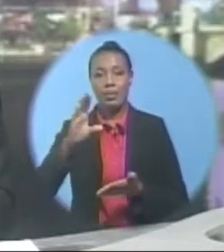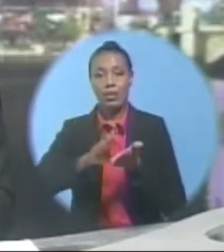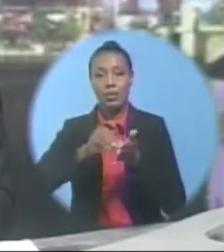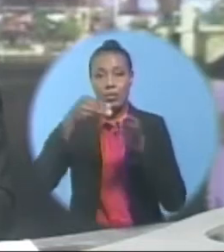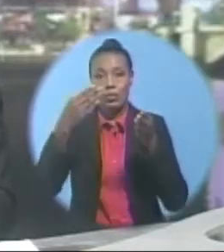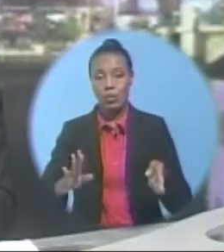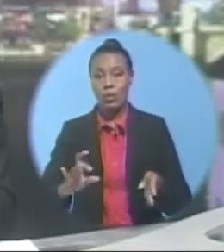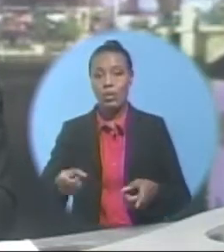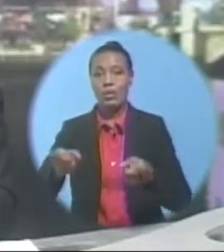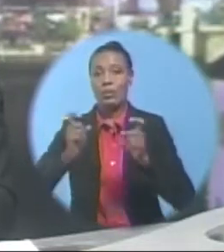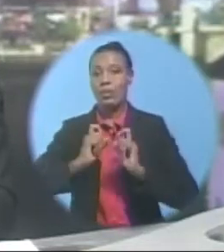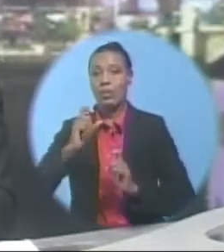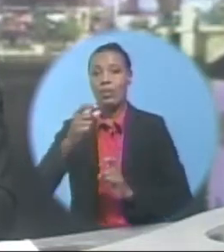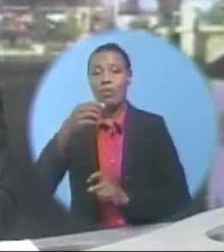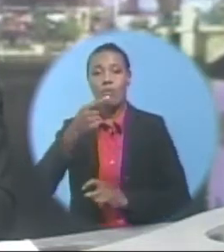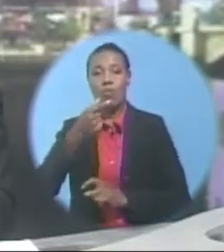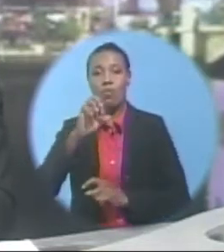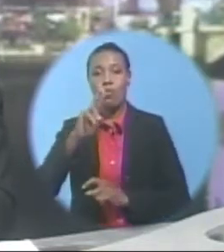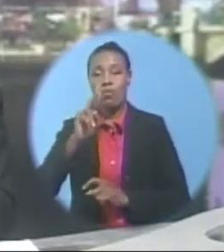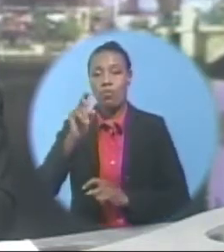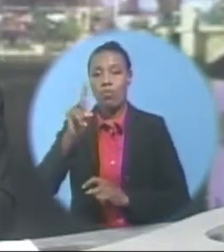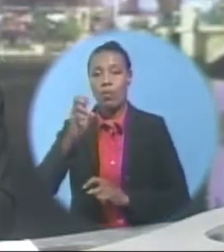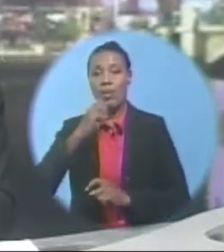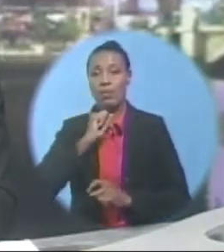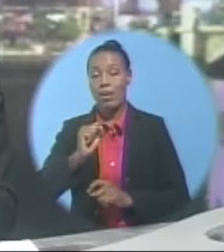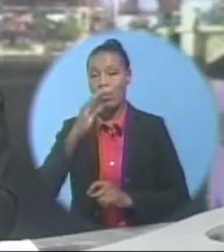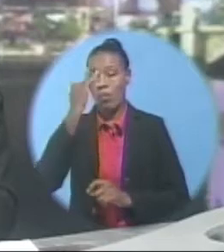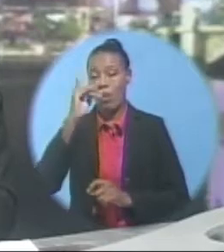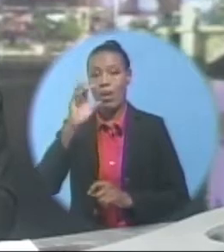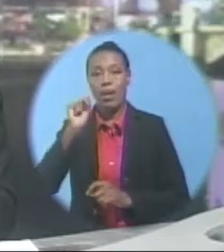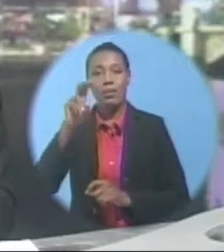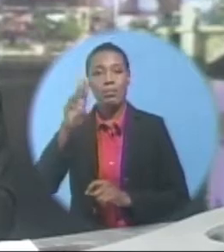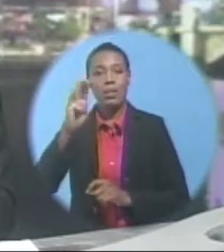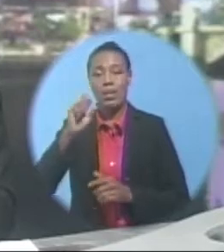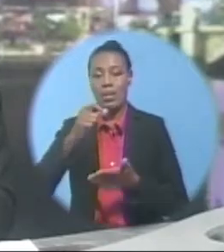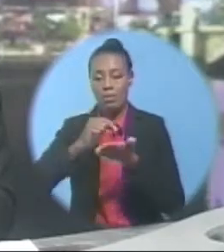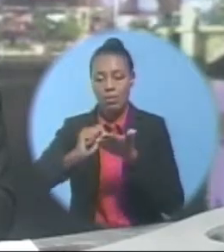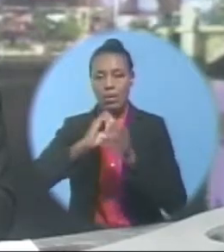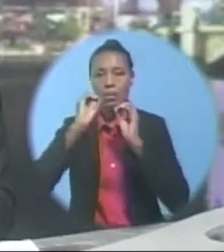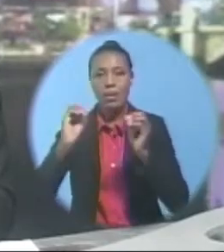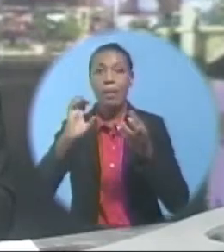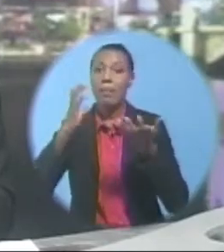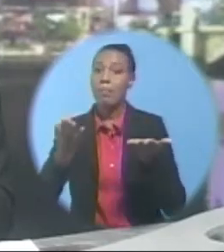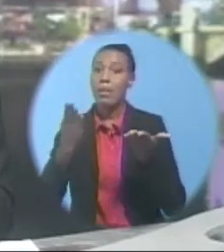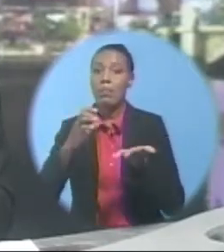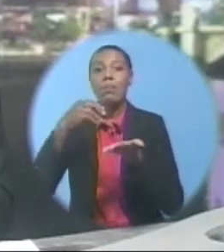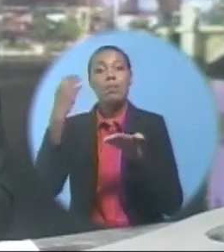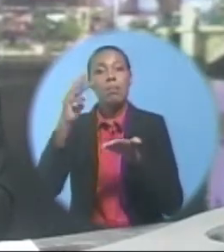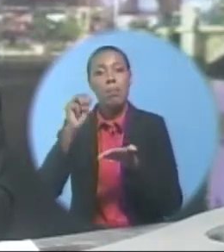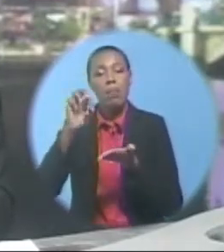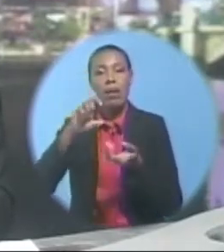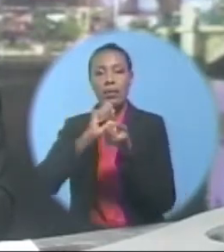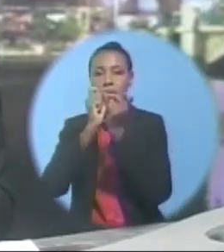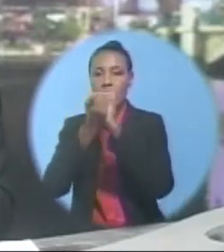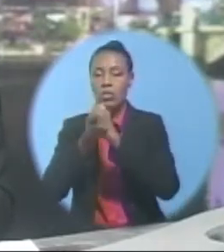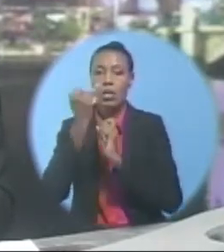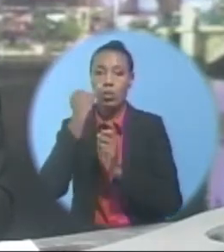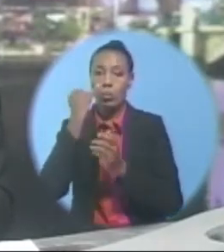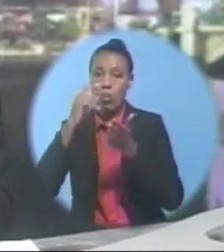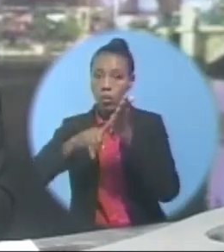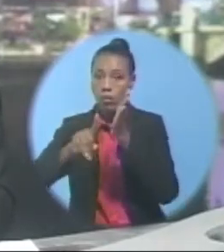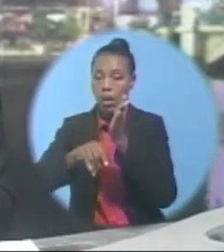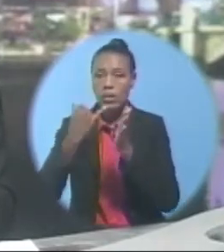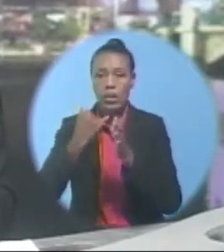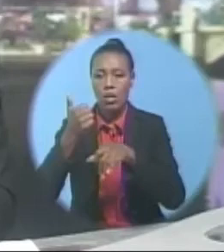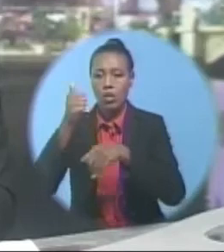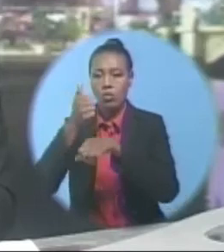an ungraded because their SBAs were not corrected could have that mark amended if investigations show the students are not at